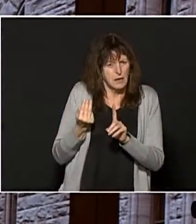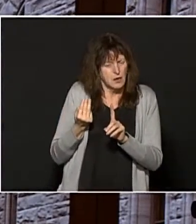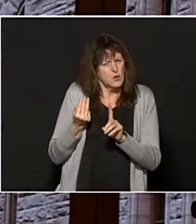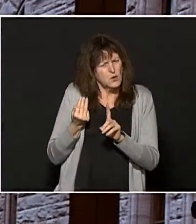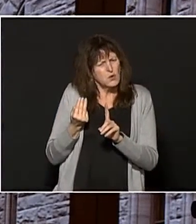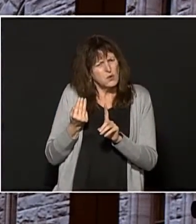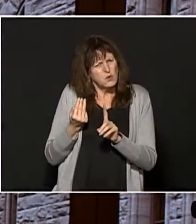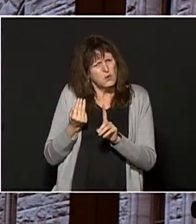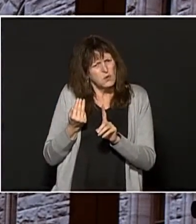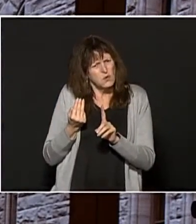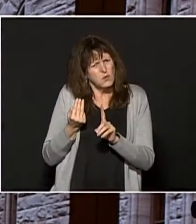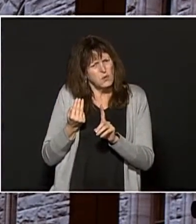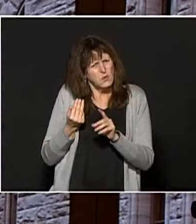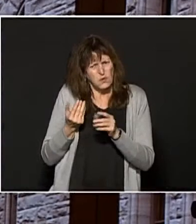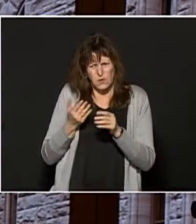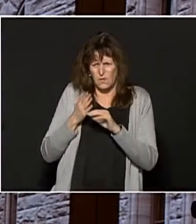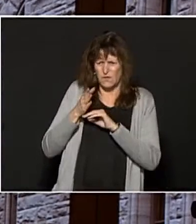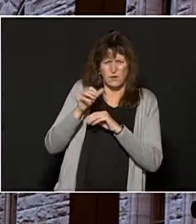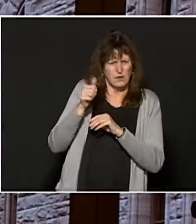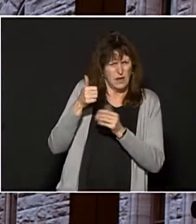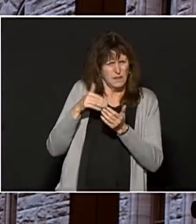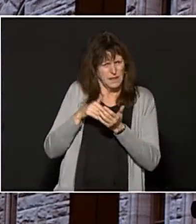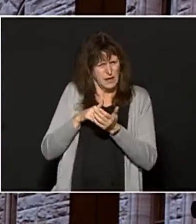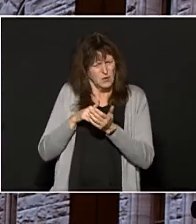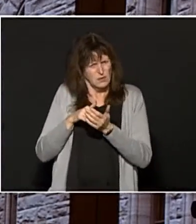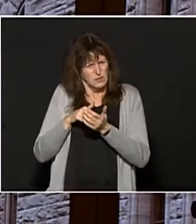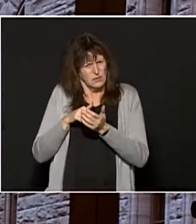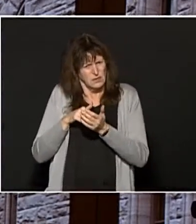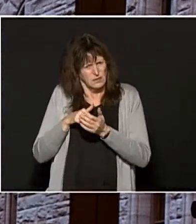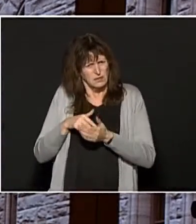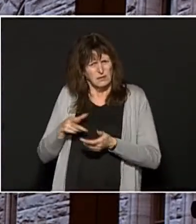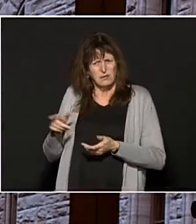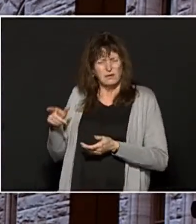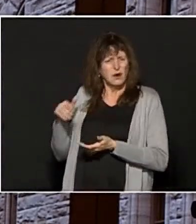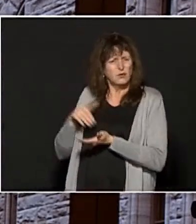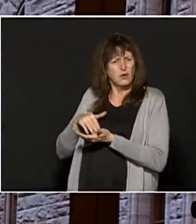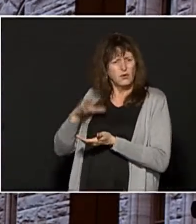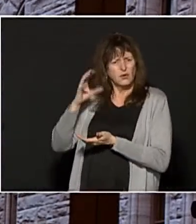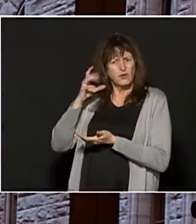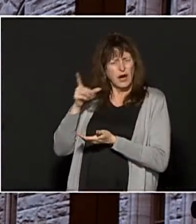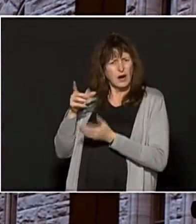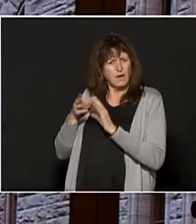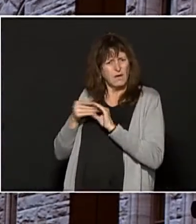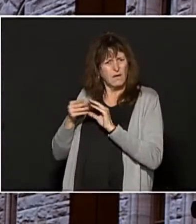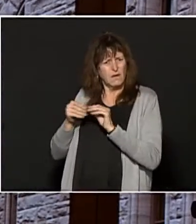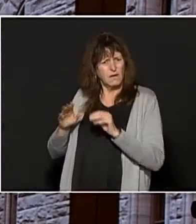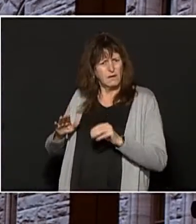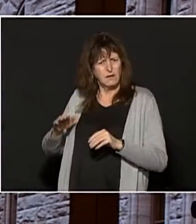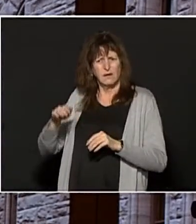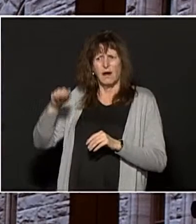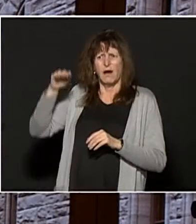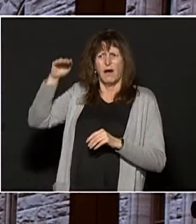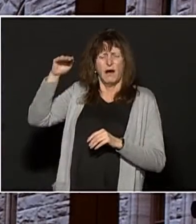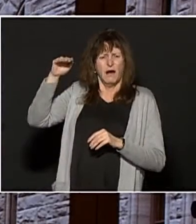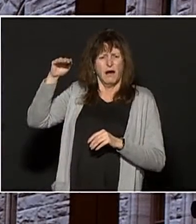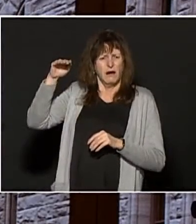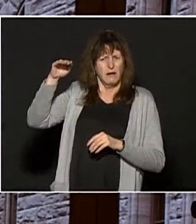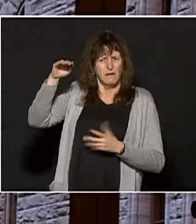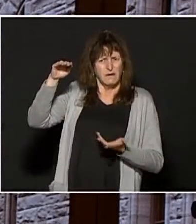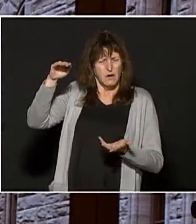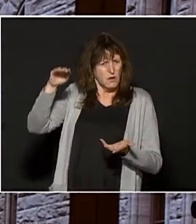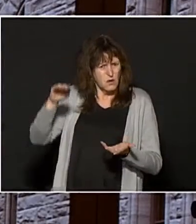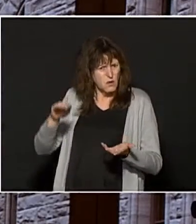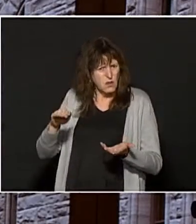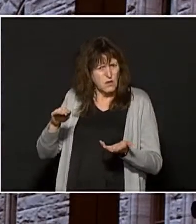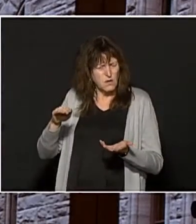Brown said, we're plateauing maybe at a very high level, not at a low level. And I want you to pay attention to the numbers as I tell you here how we went.